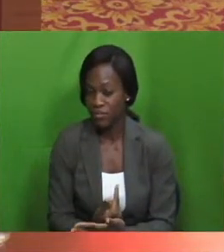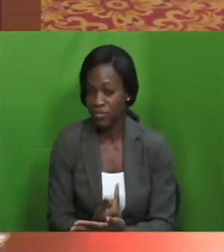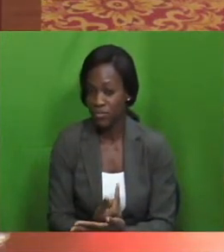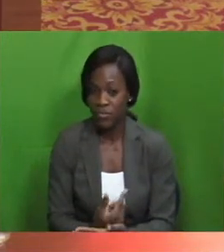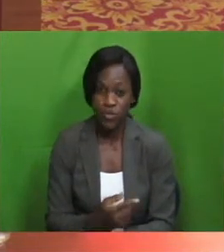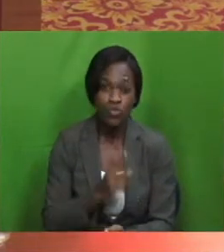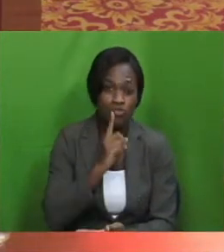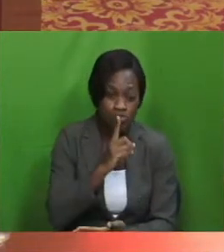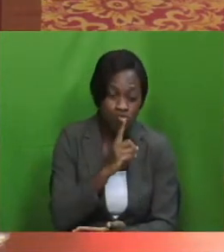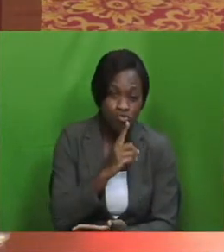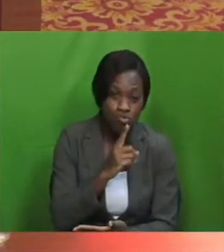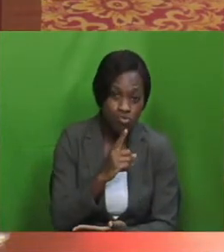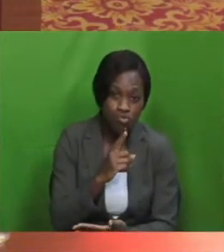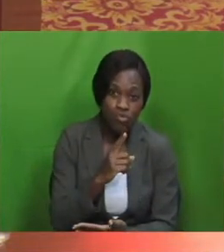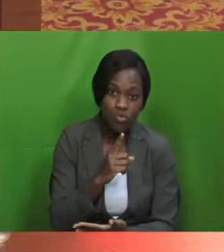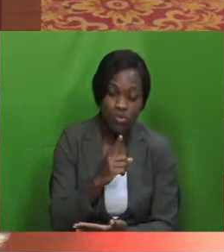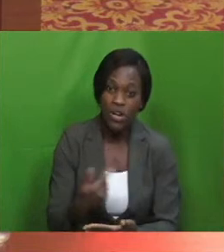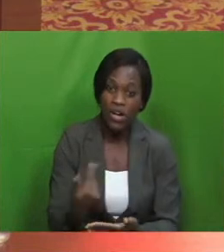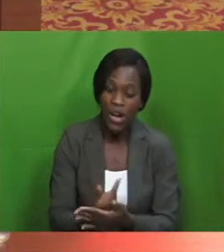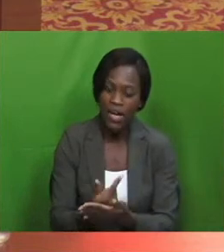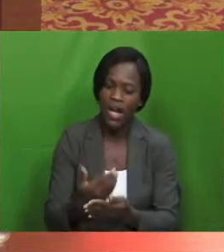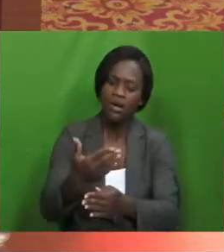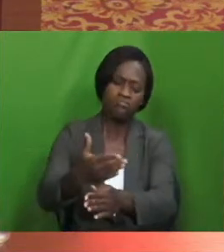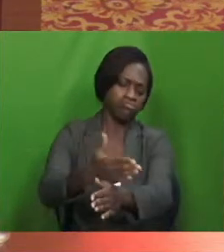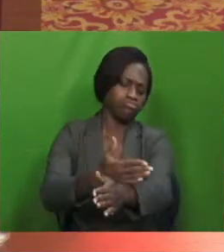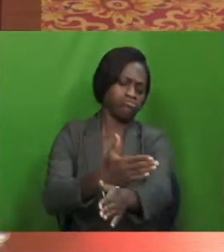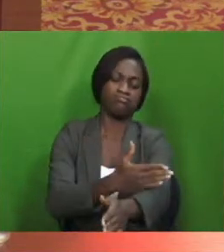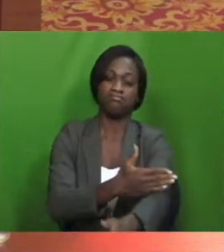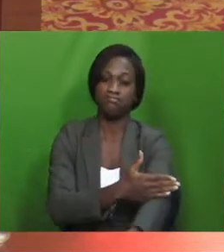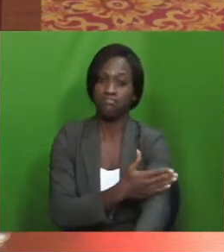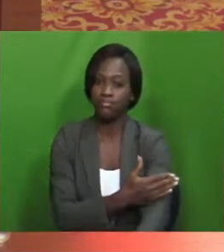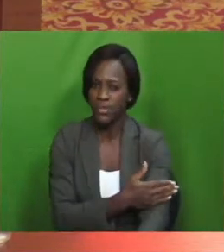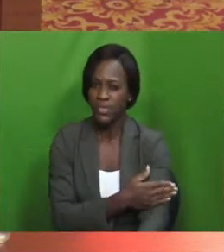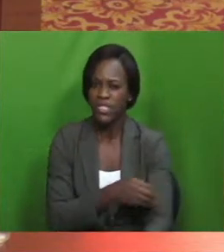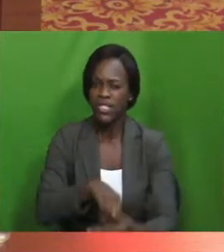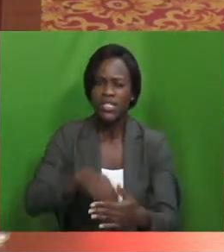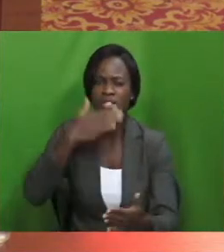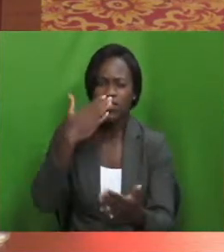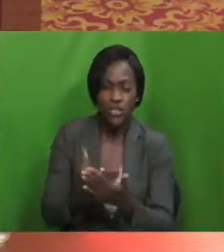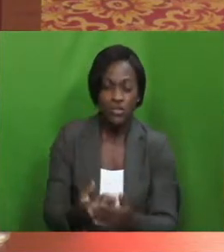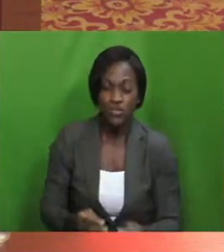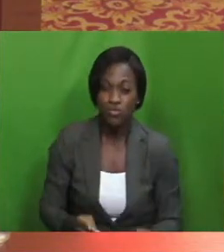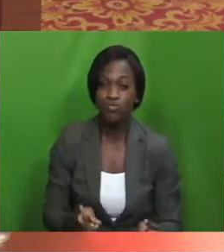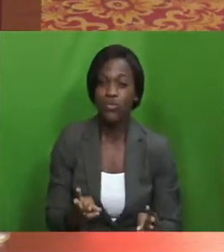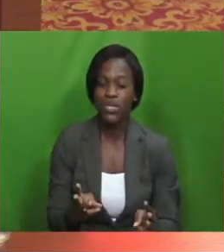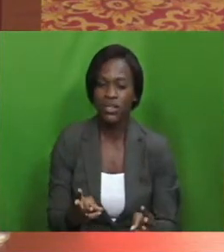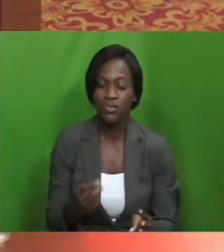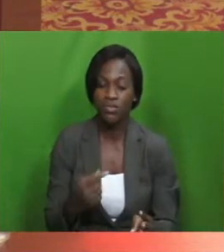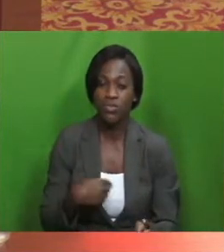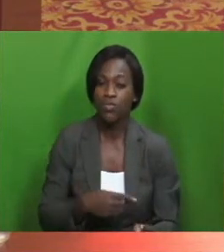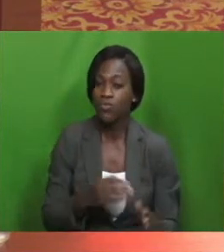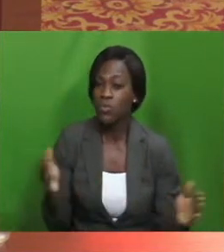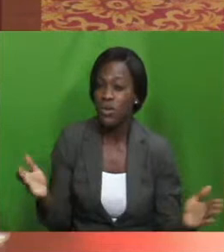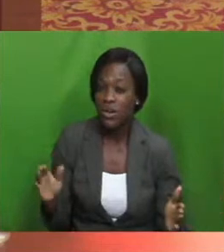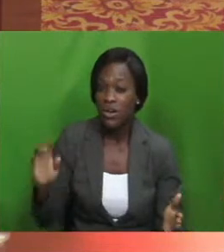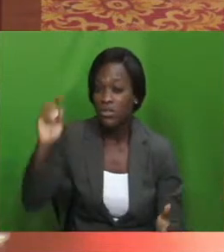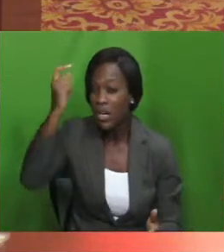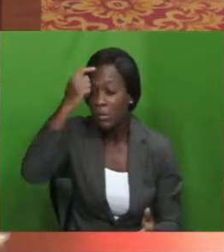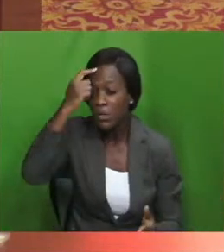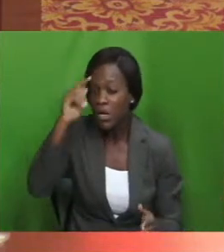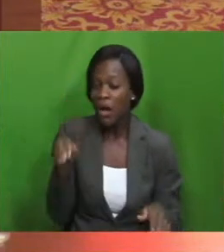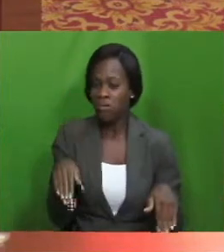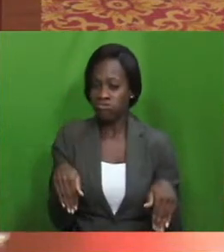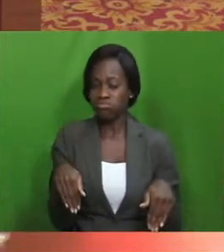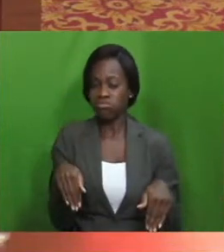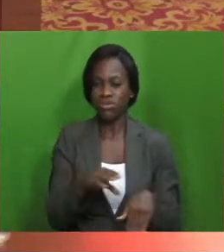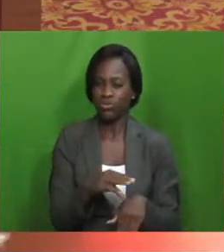back, and bouncing back in a very profound manner. We must encourage the government not to relent, but